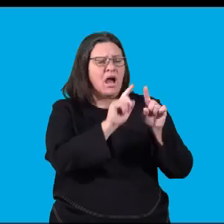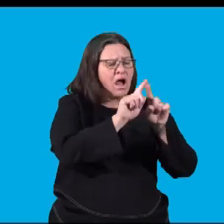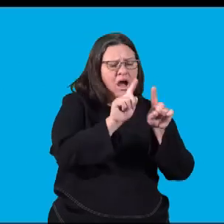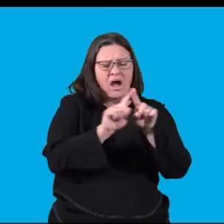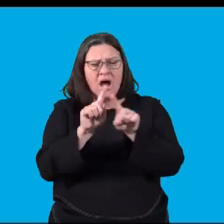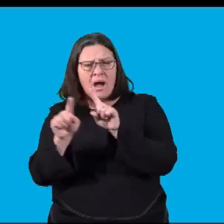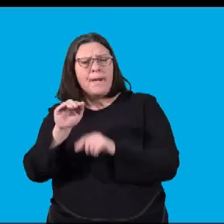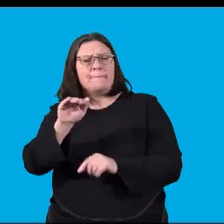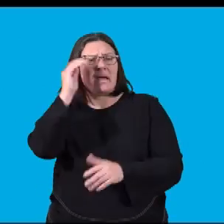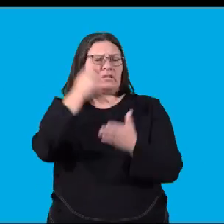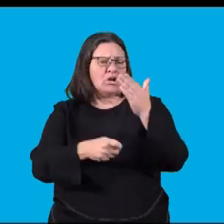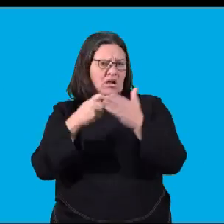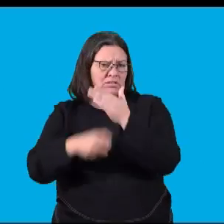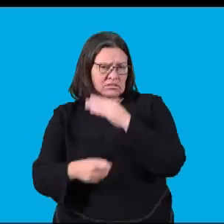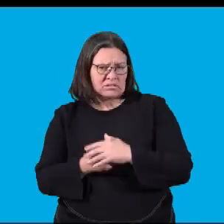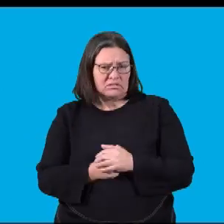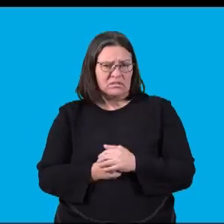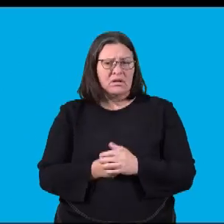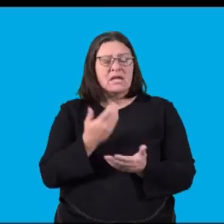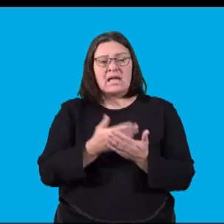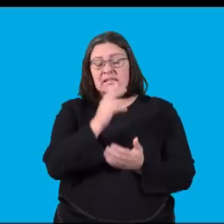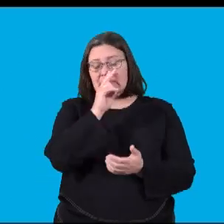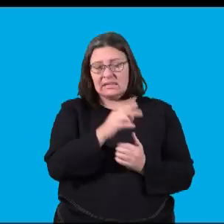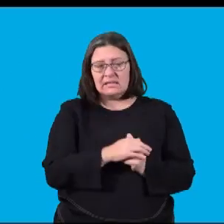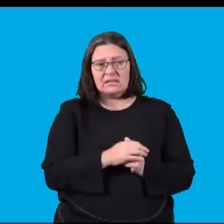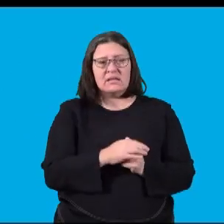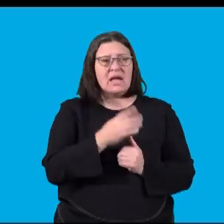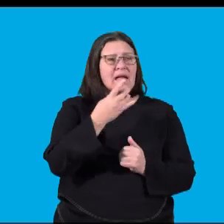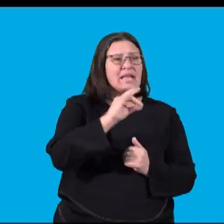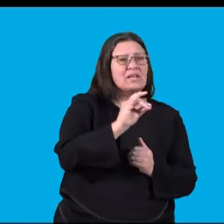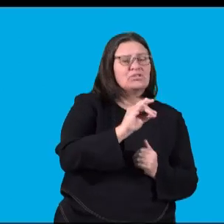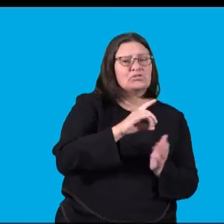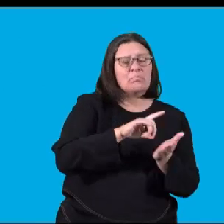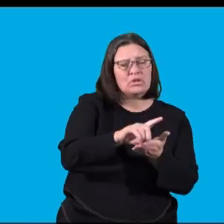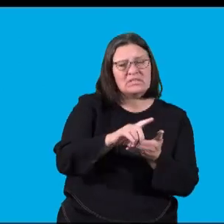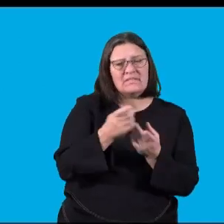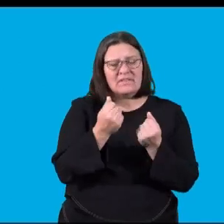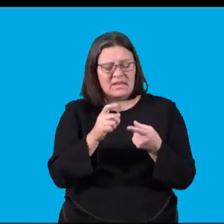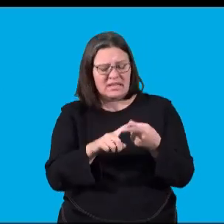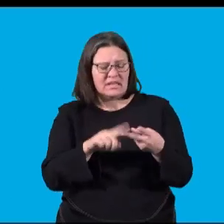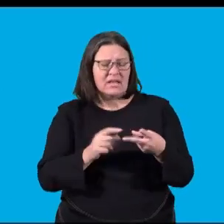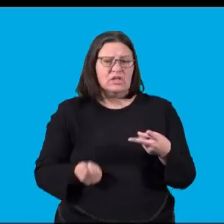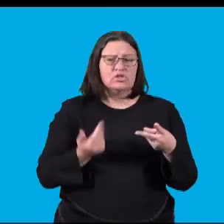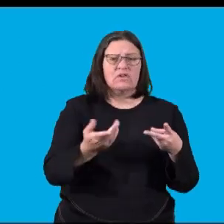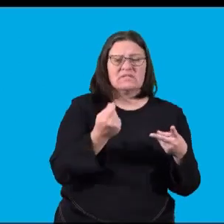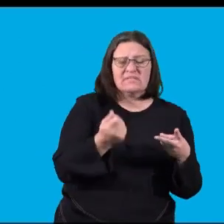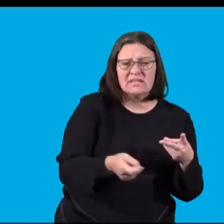different types of bank charges. All right, so you can see there can be cash deposit fees and there can be service fees. You